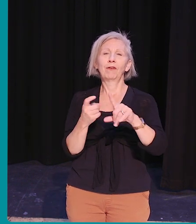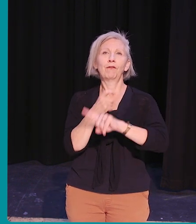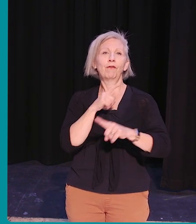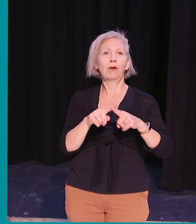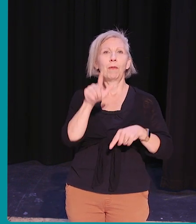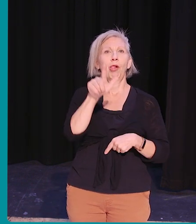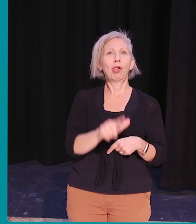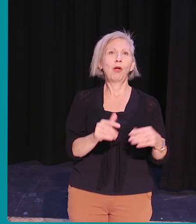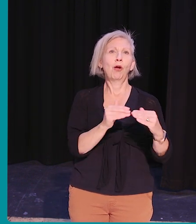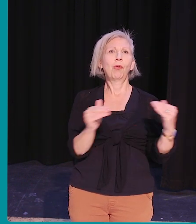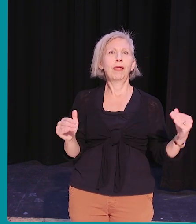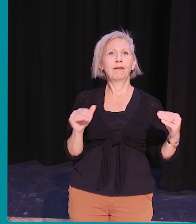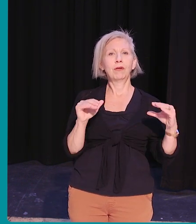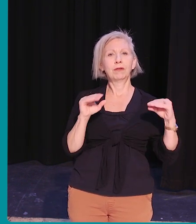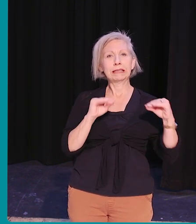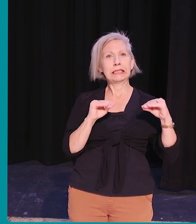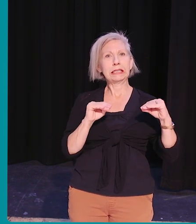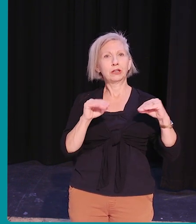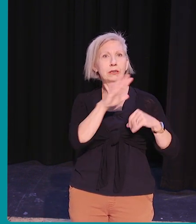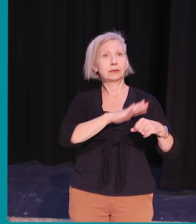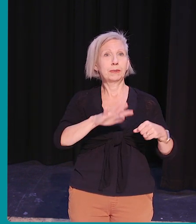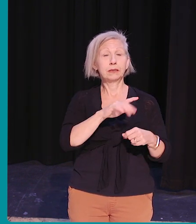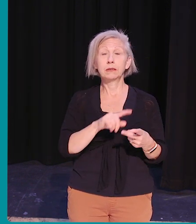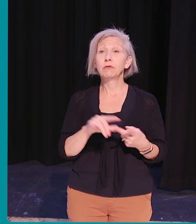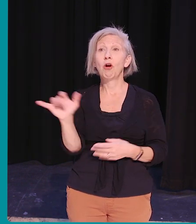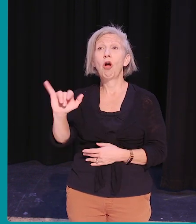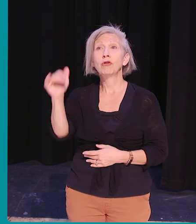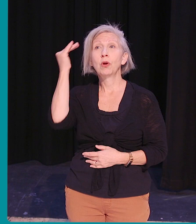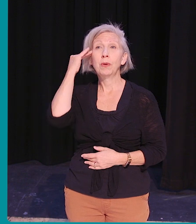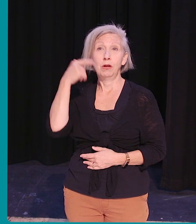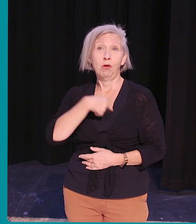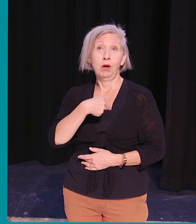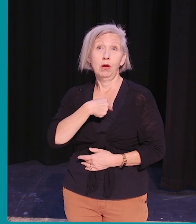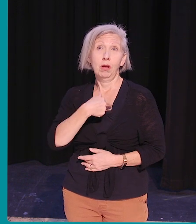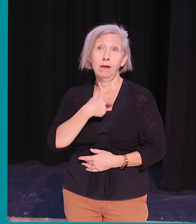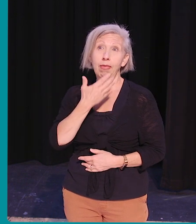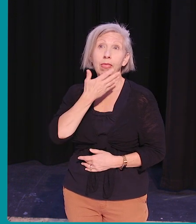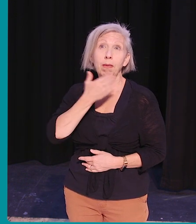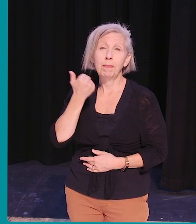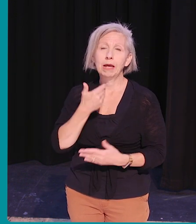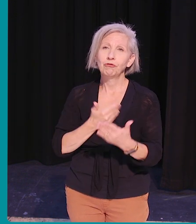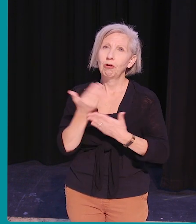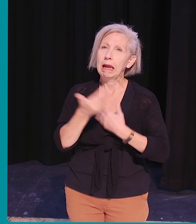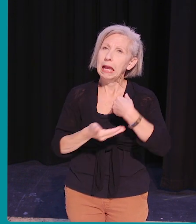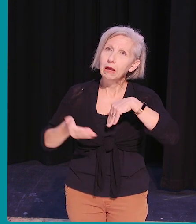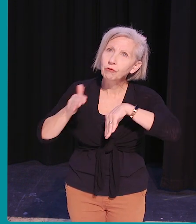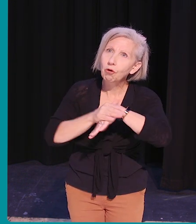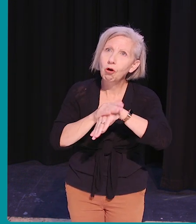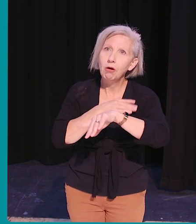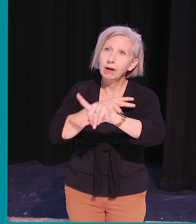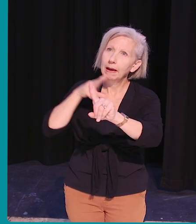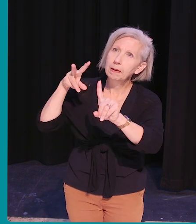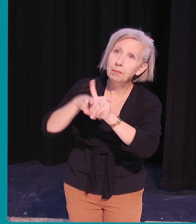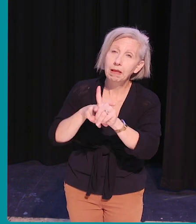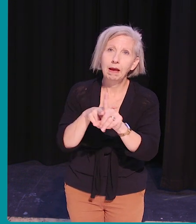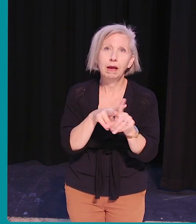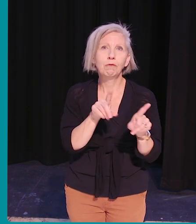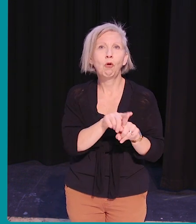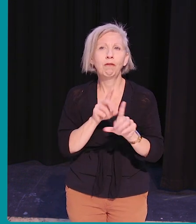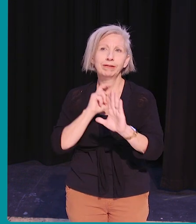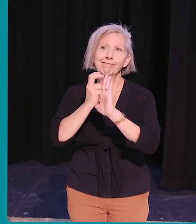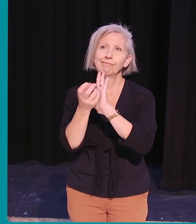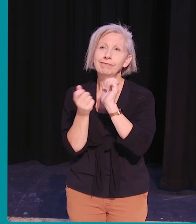I would also like to invite you to remember that in our hearts, we know that the best learning experiences are hands-on and they're applied. They're often immersed in real-world